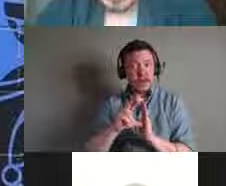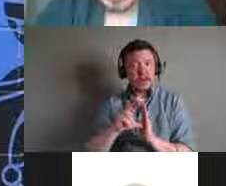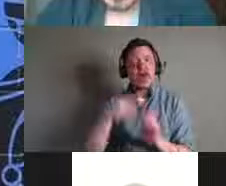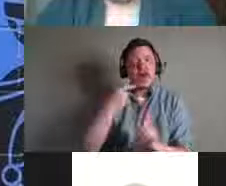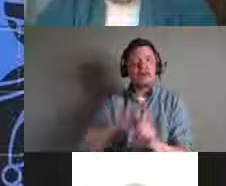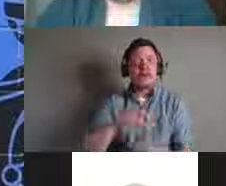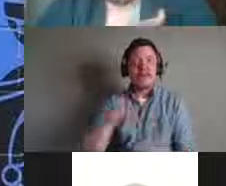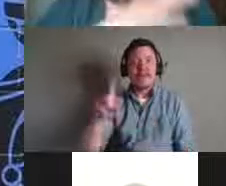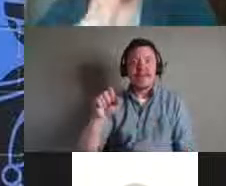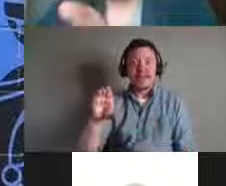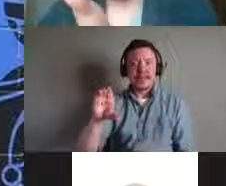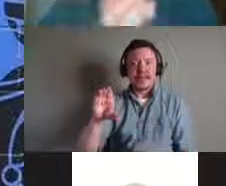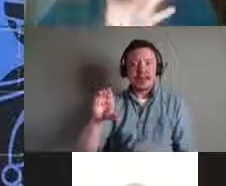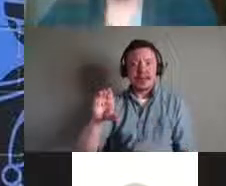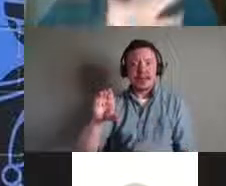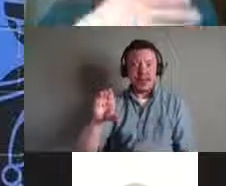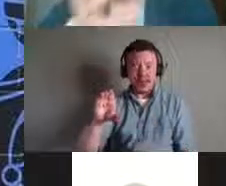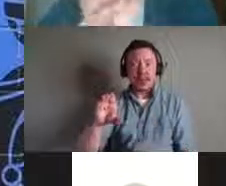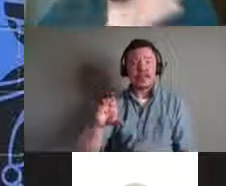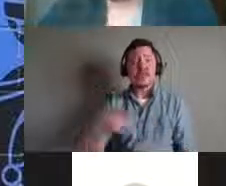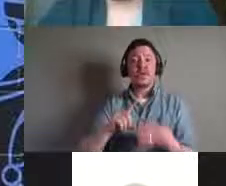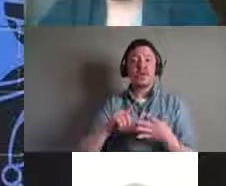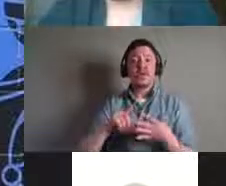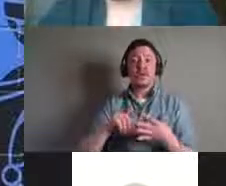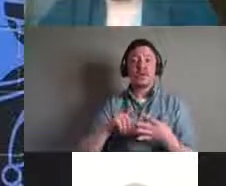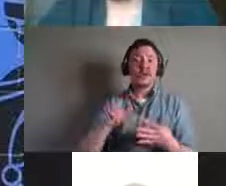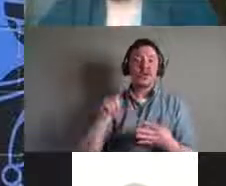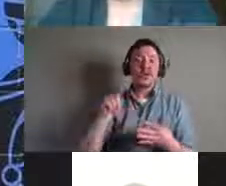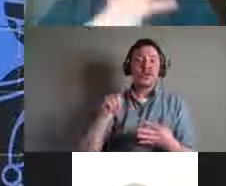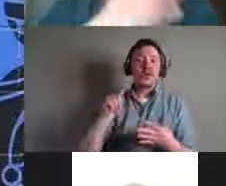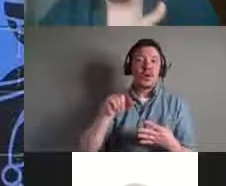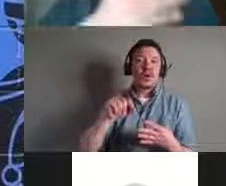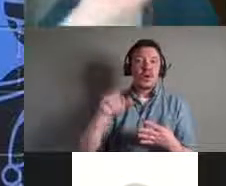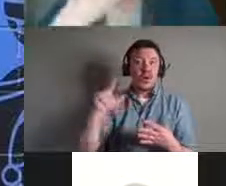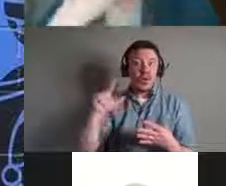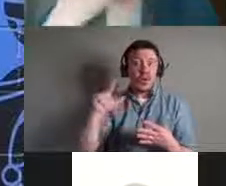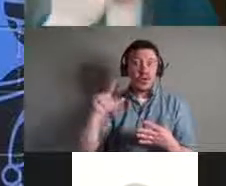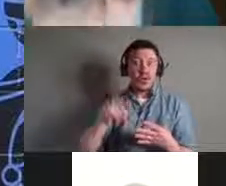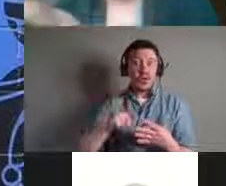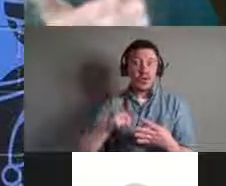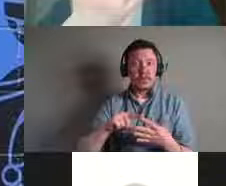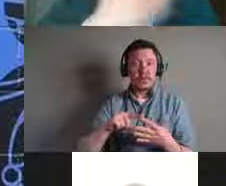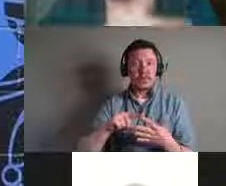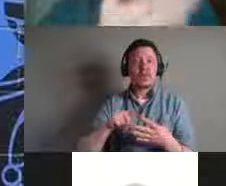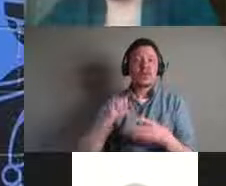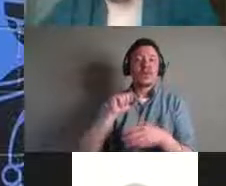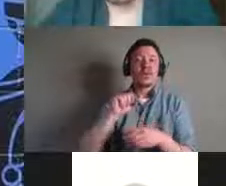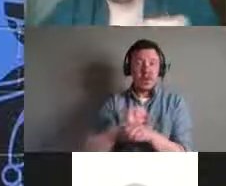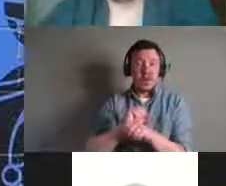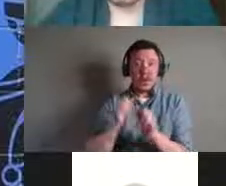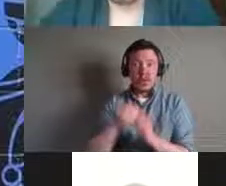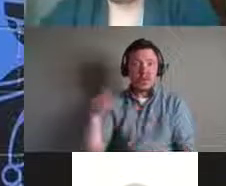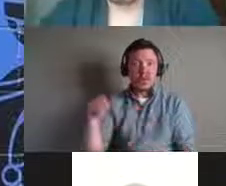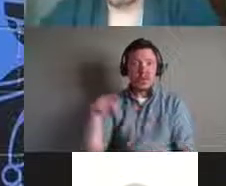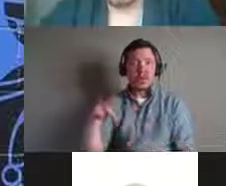December, and then starting in 2023, working with Portland Public